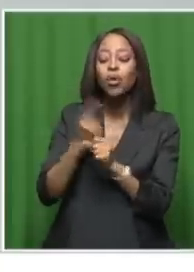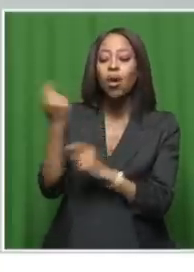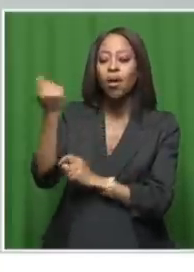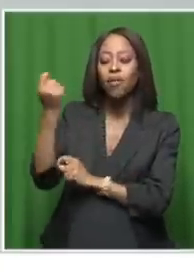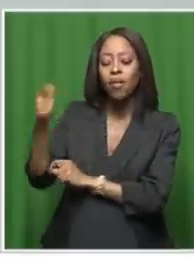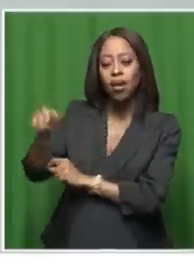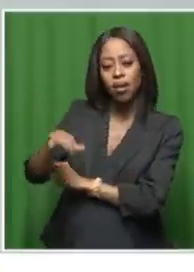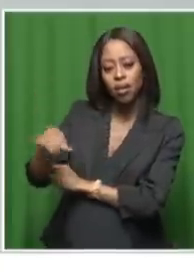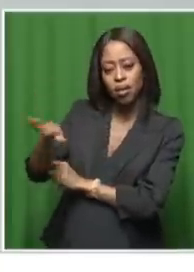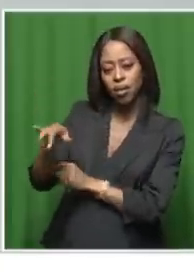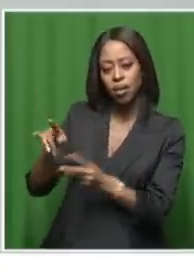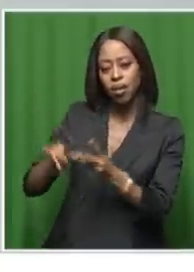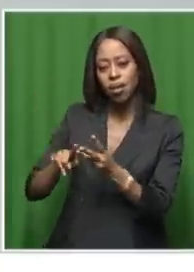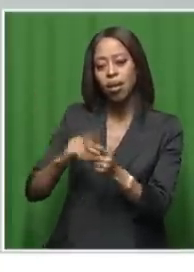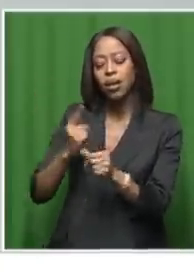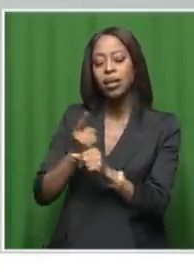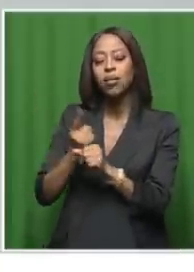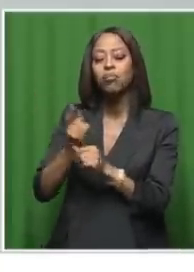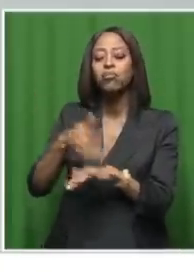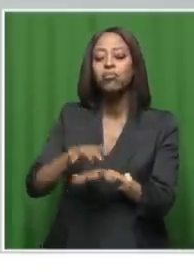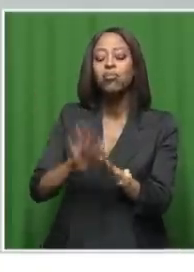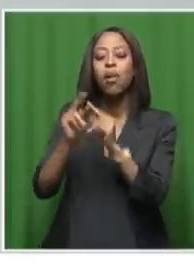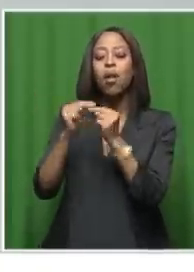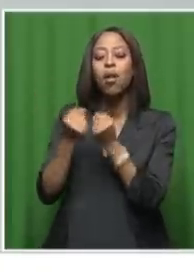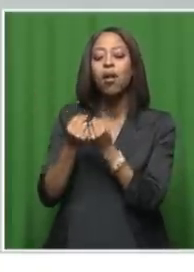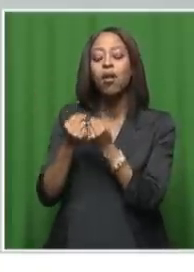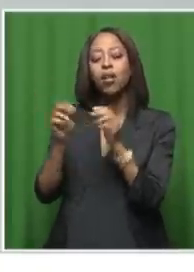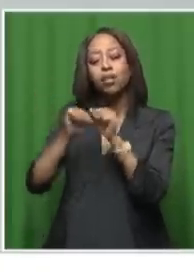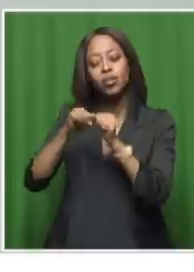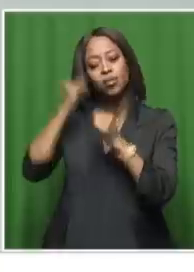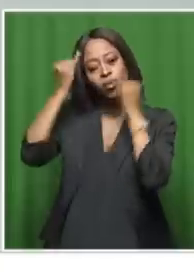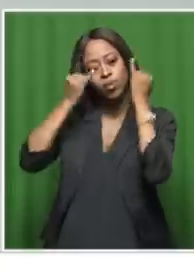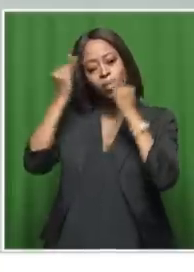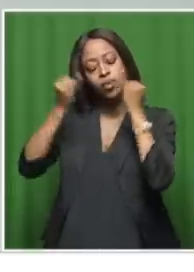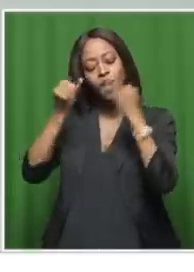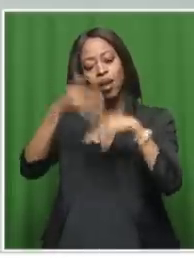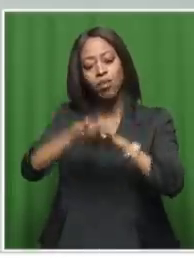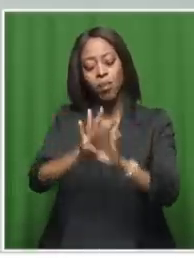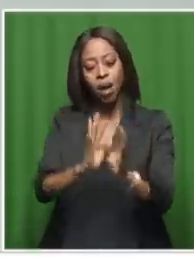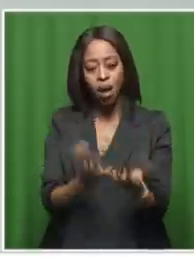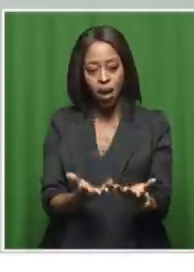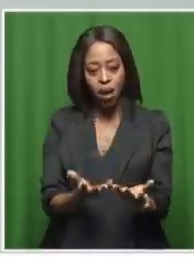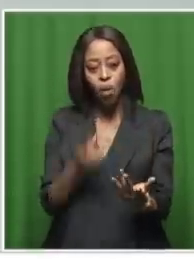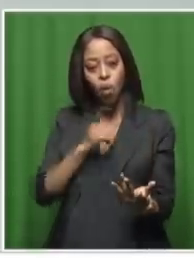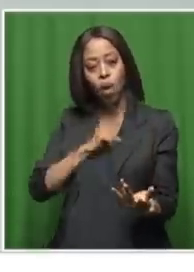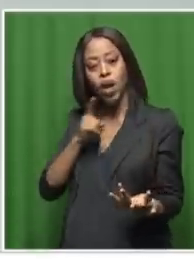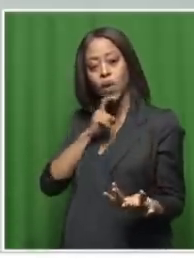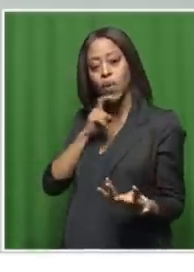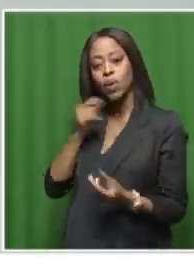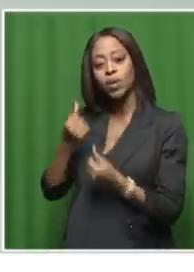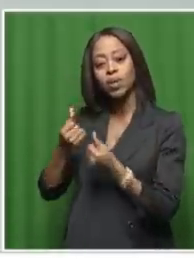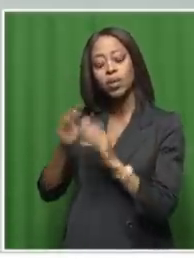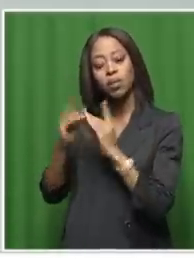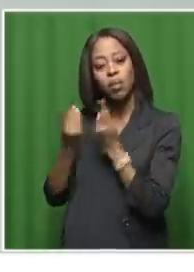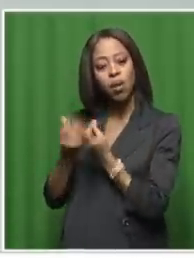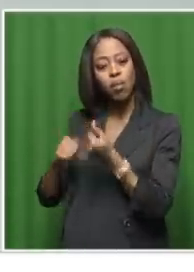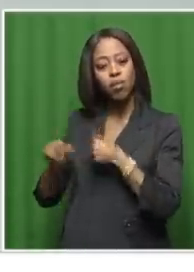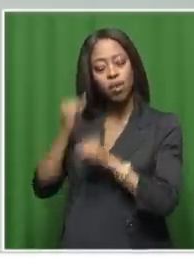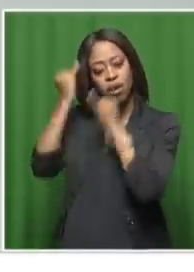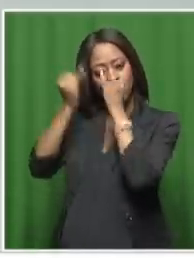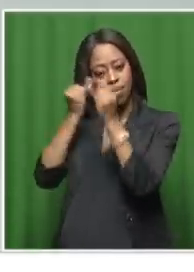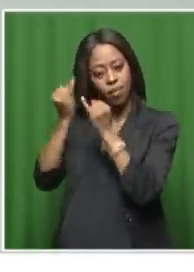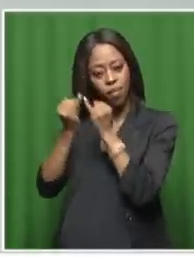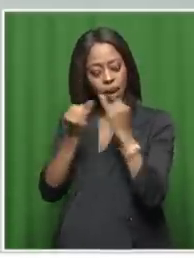and also how to better integrate our national system of innovation, which is driven through the Department of Science and Innovation, with